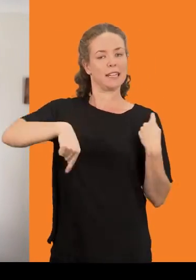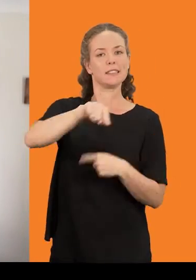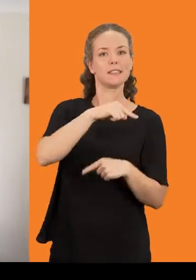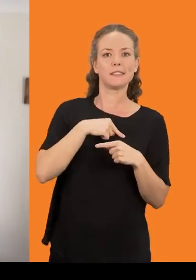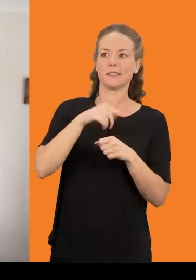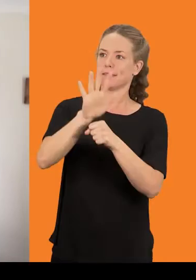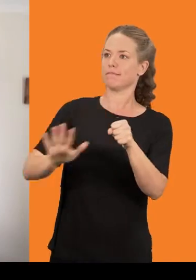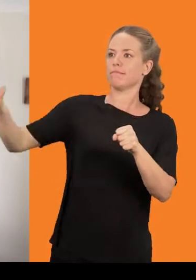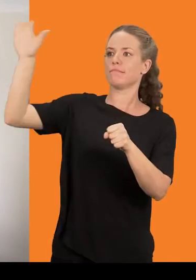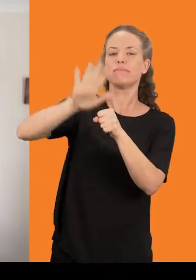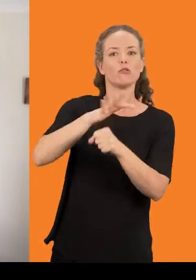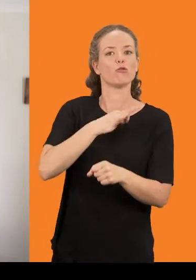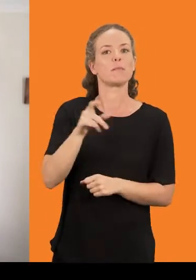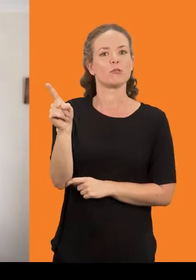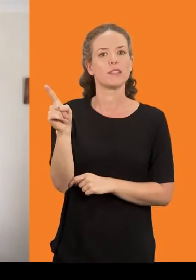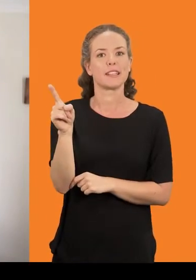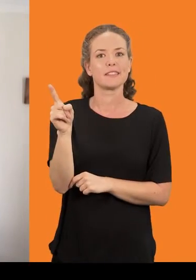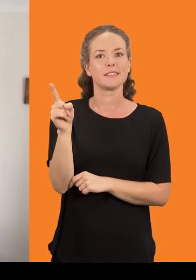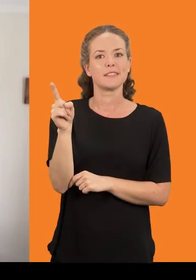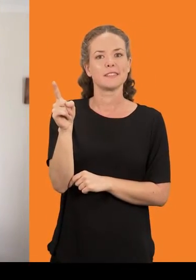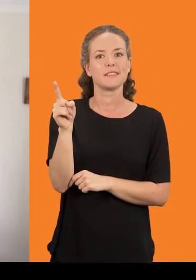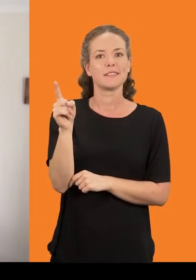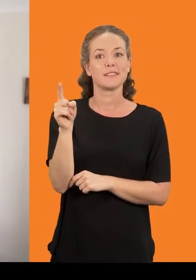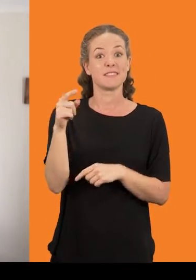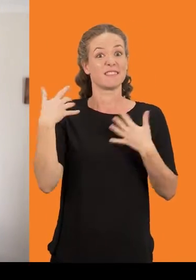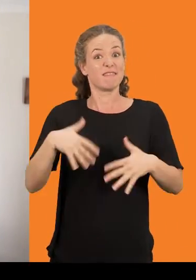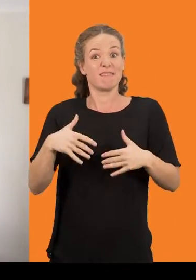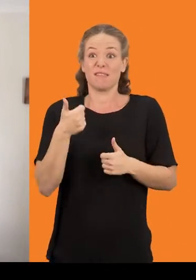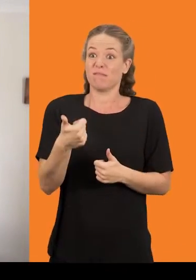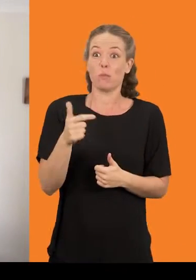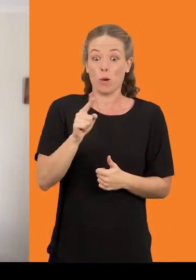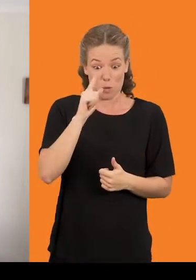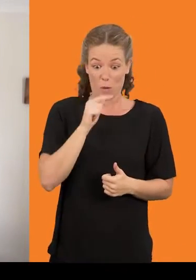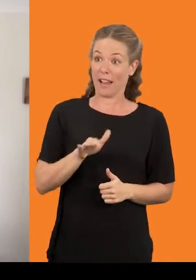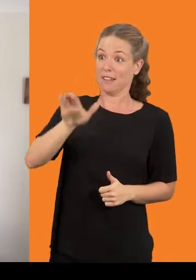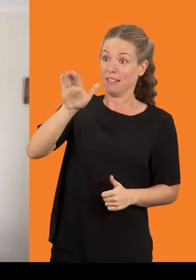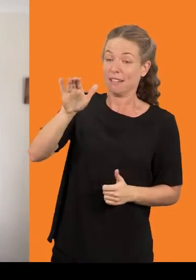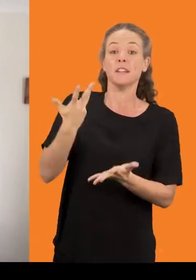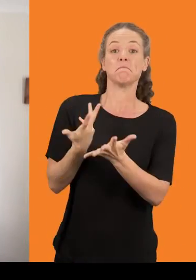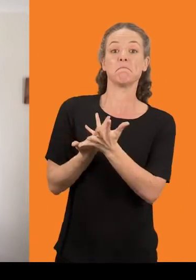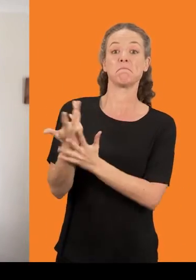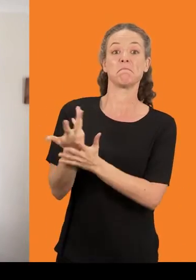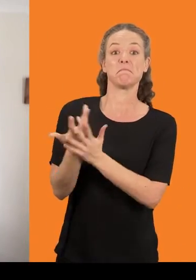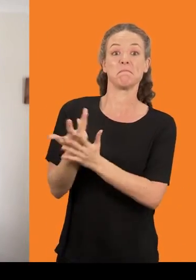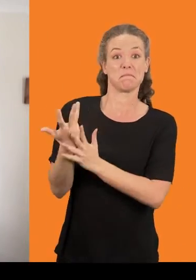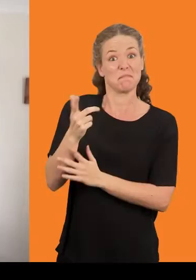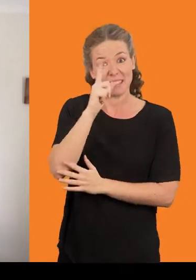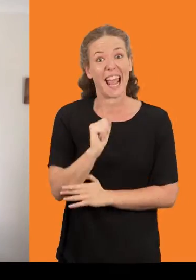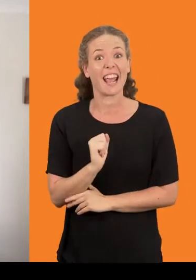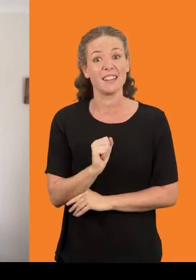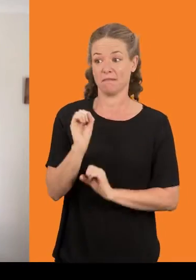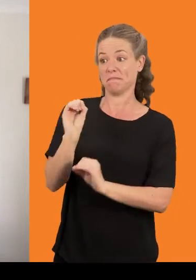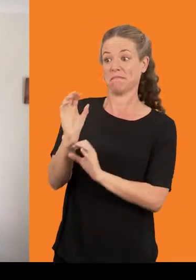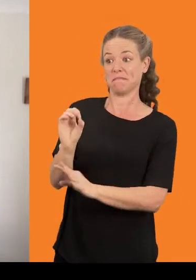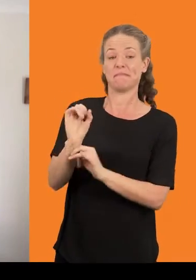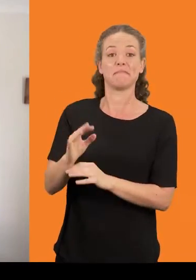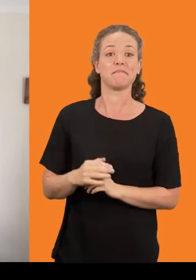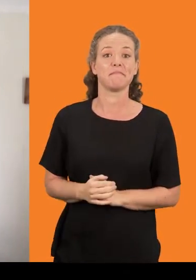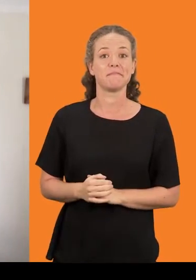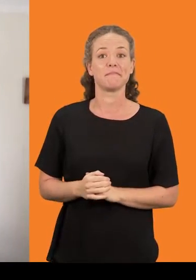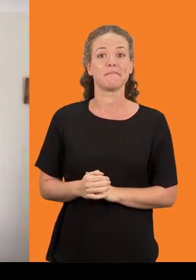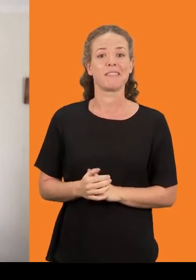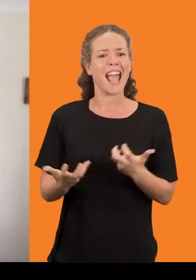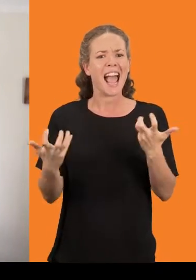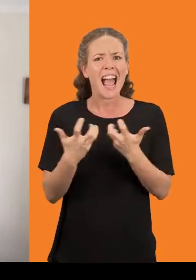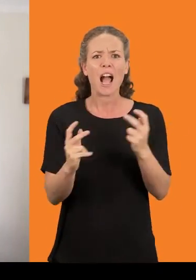your beliefs and your views on a national level. And the great thing is about that is that you can get in touch with them and you can make sure that your voice is heard.